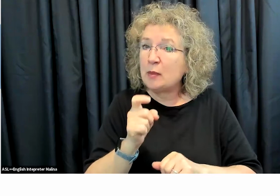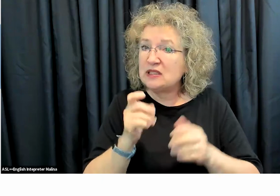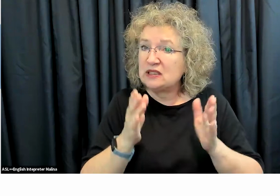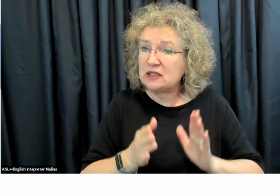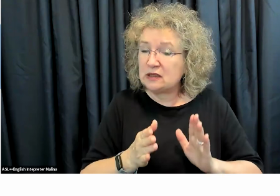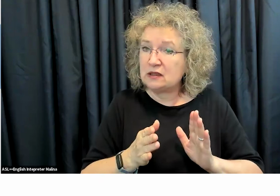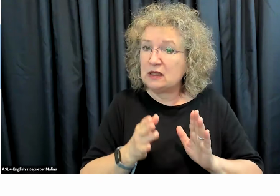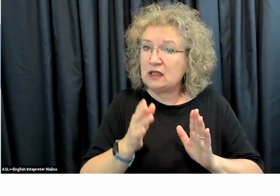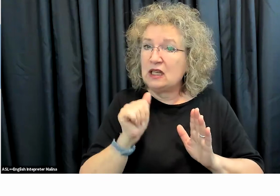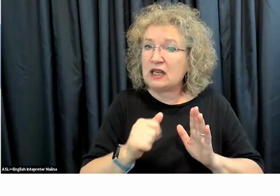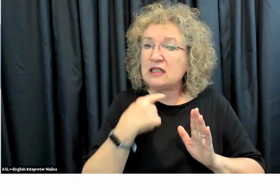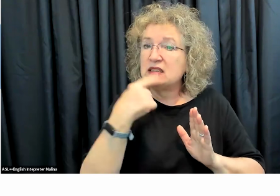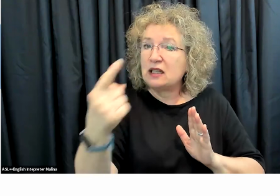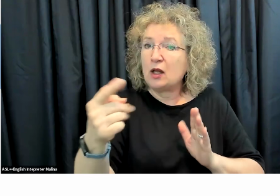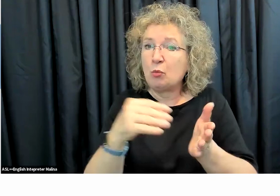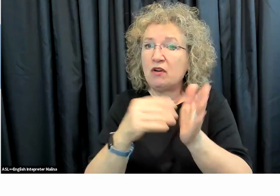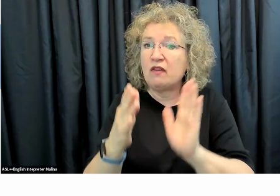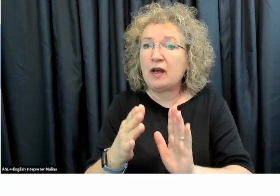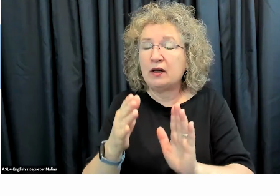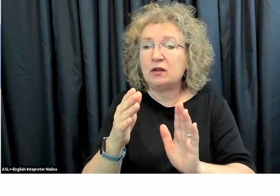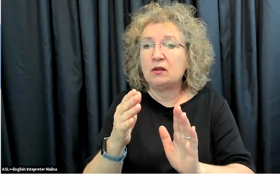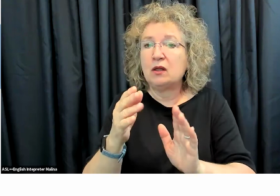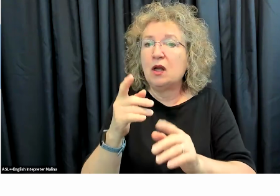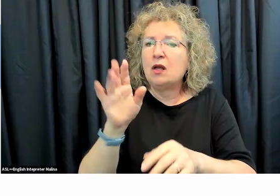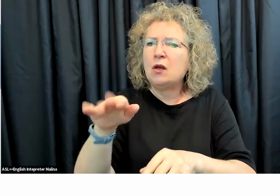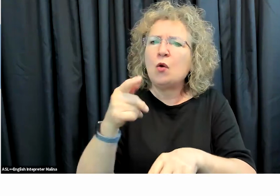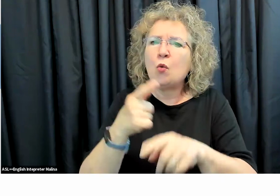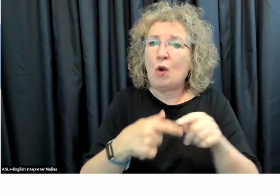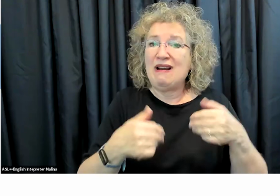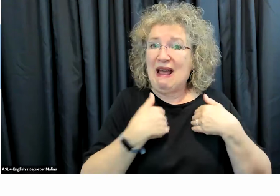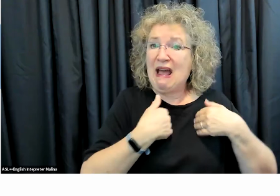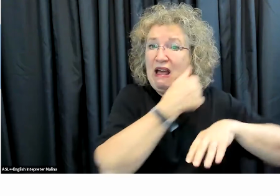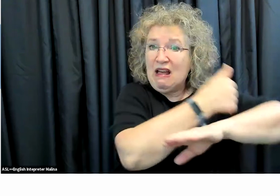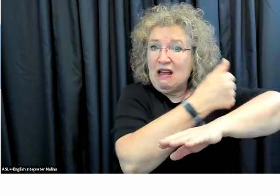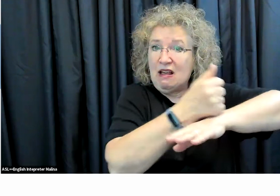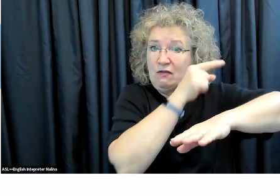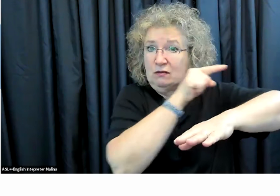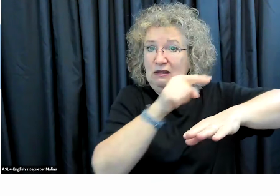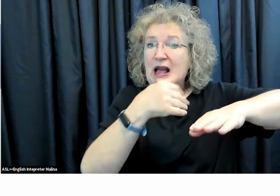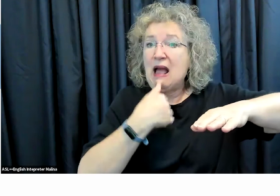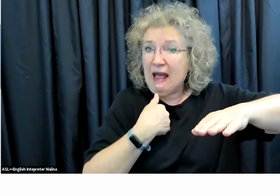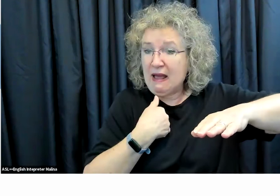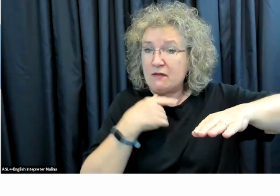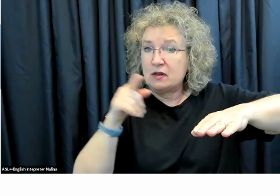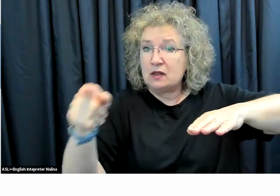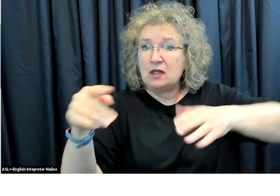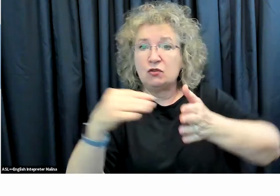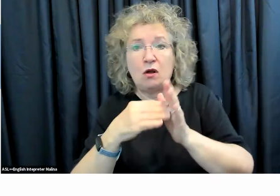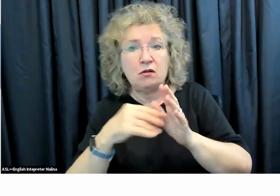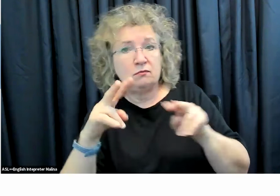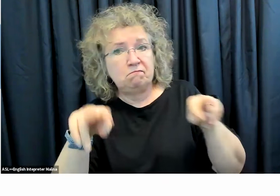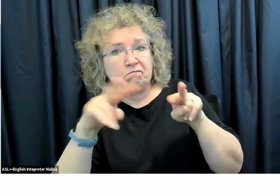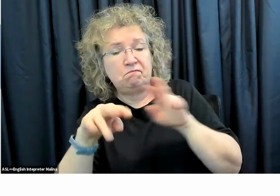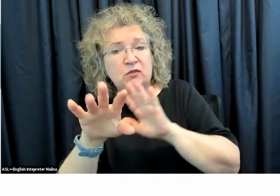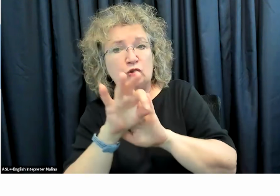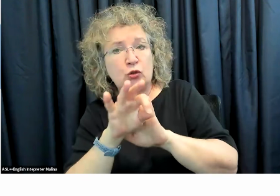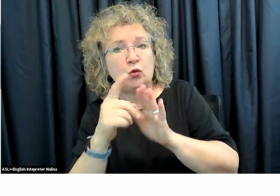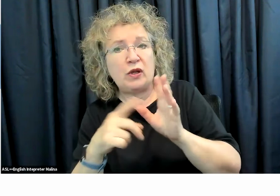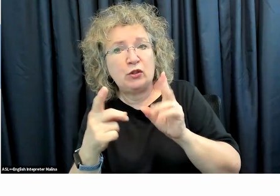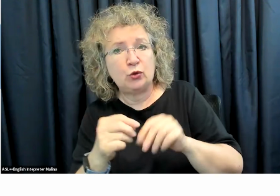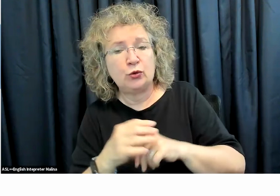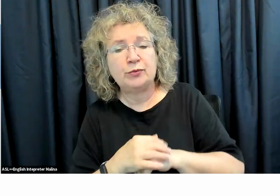your provider of what is available and get those prescriptions usually changed pretty easily. In a